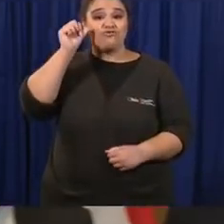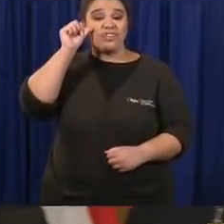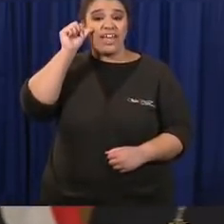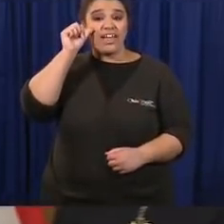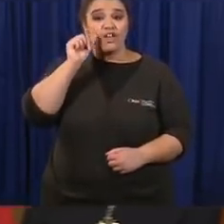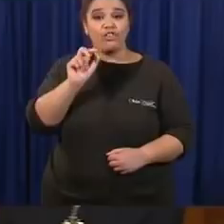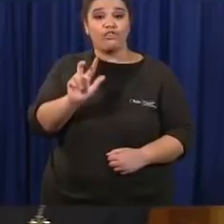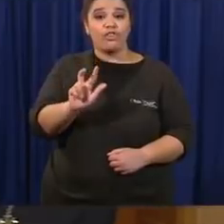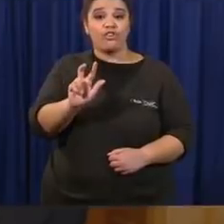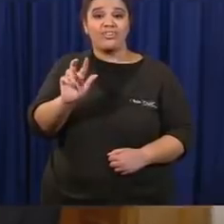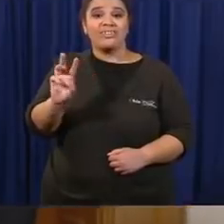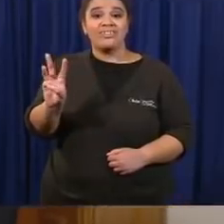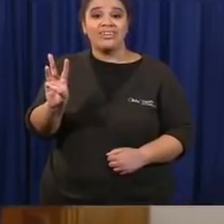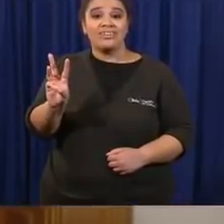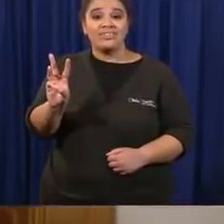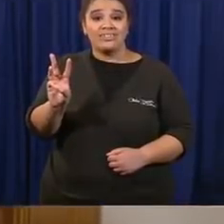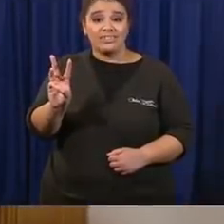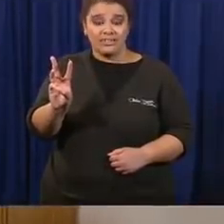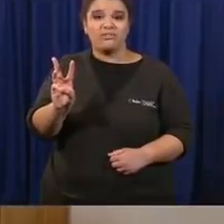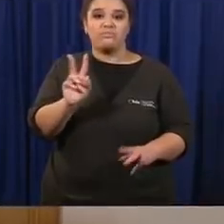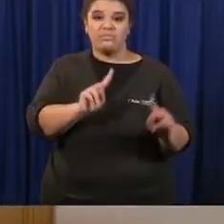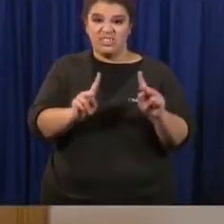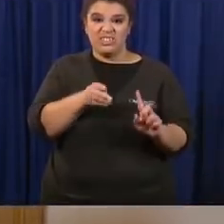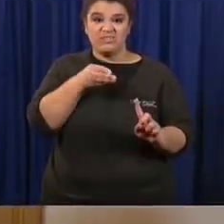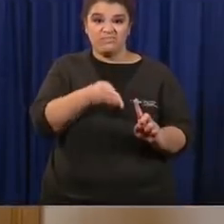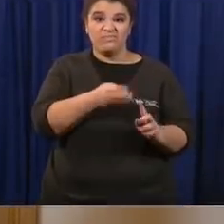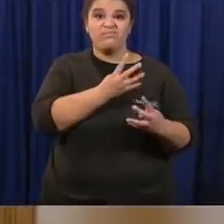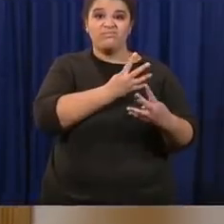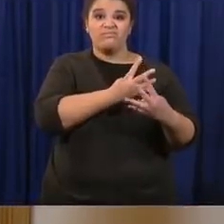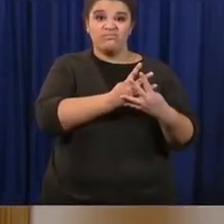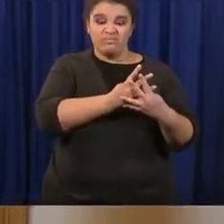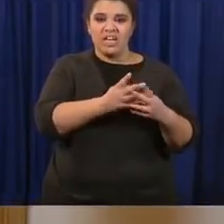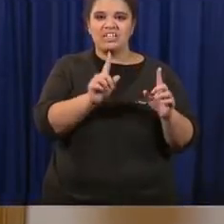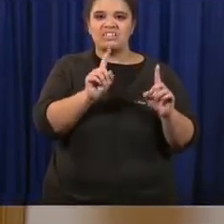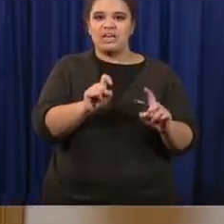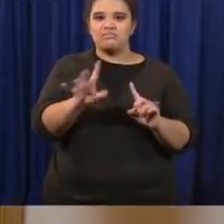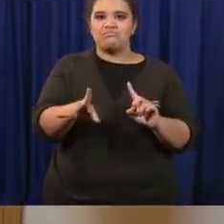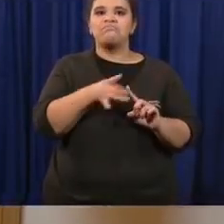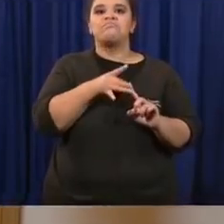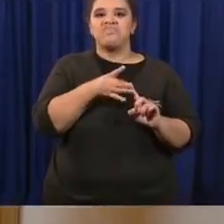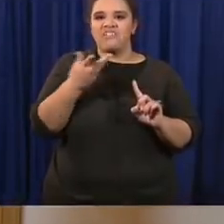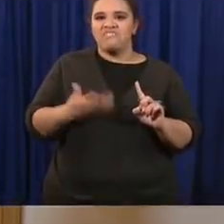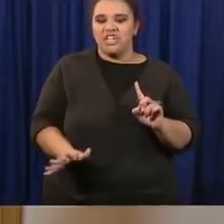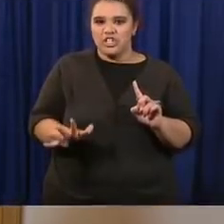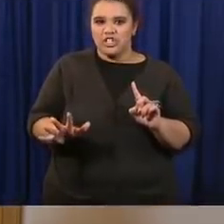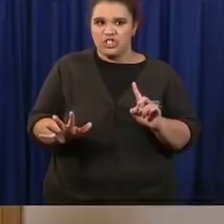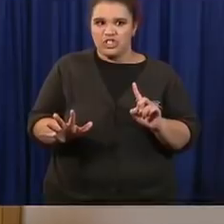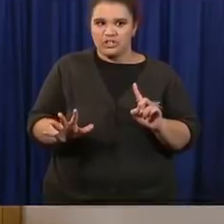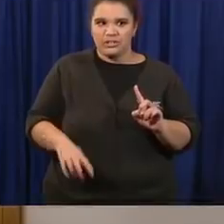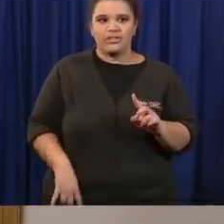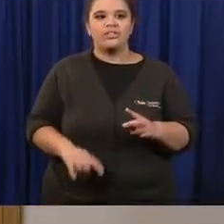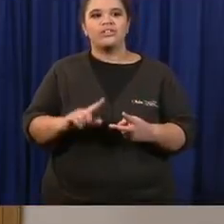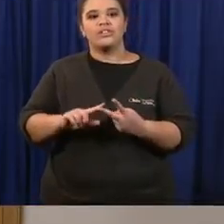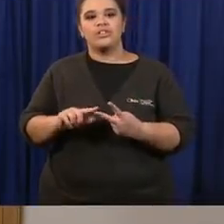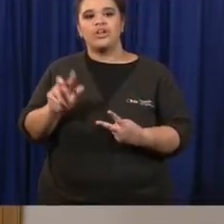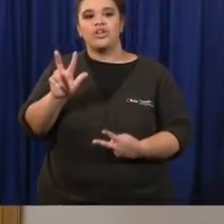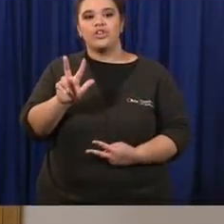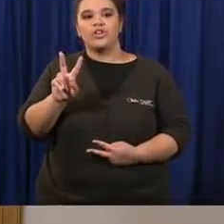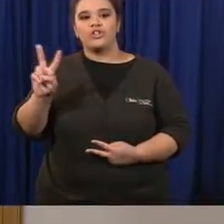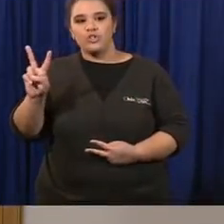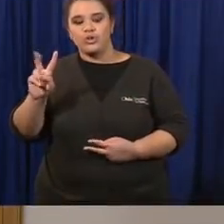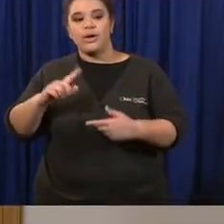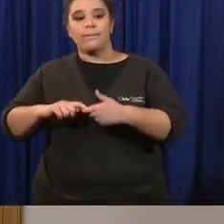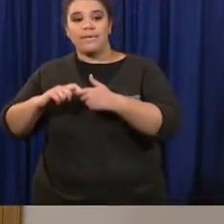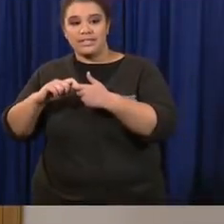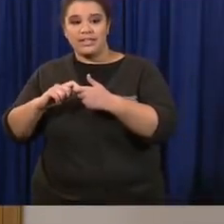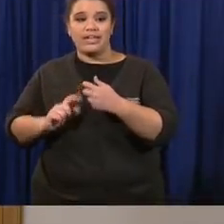for the coronavirus. 32 tests are pending. 68 inmates are in isolation. 53 prison staff have tested positive,